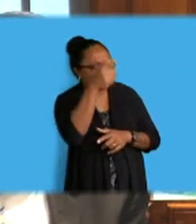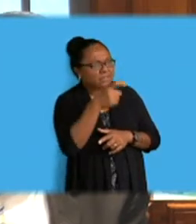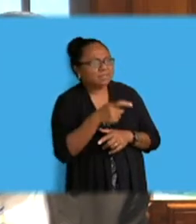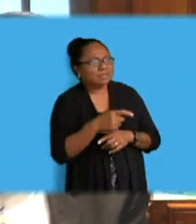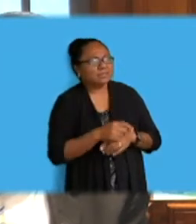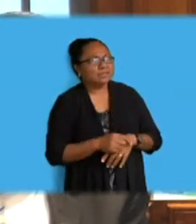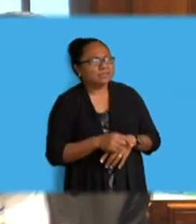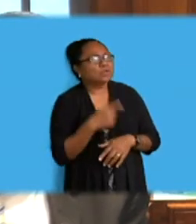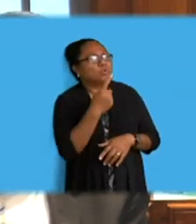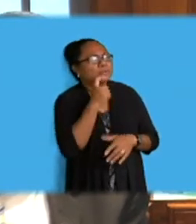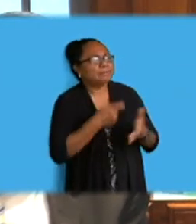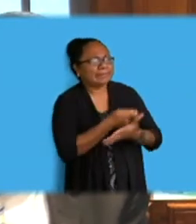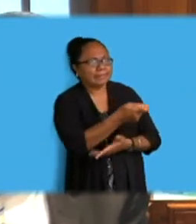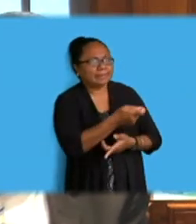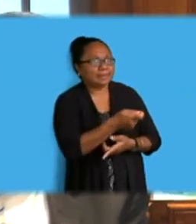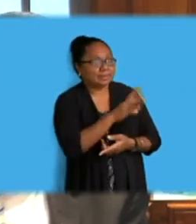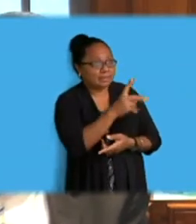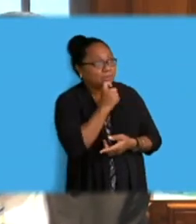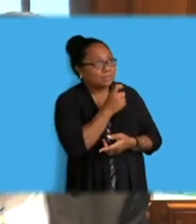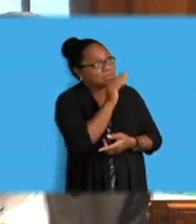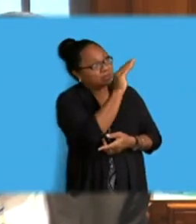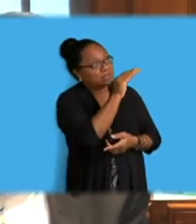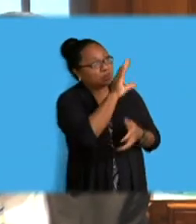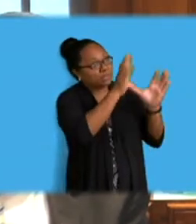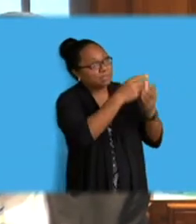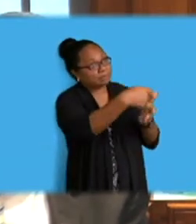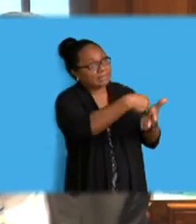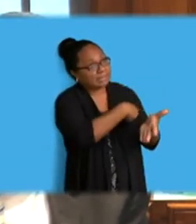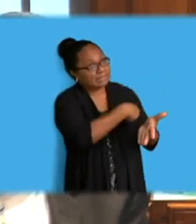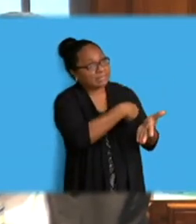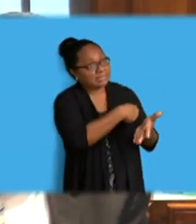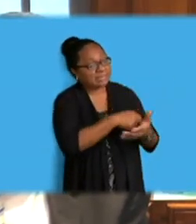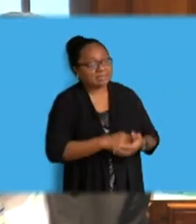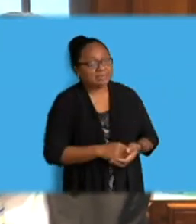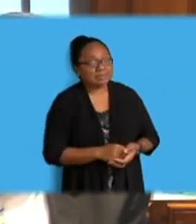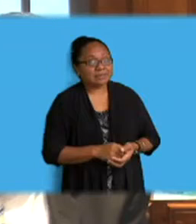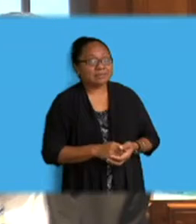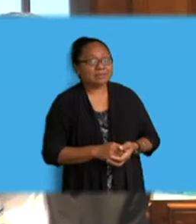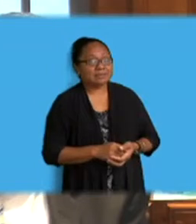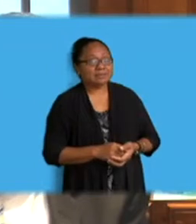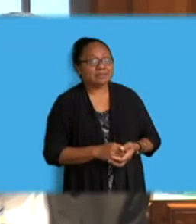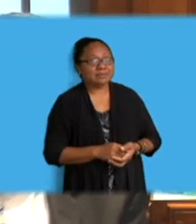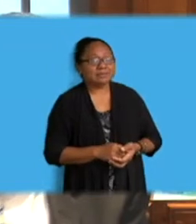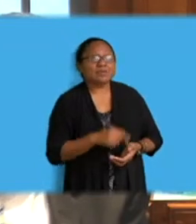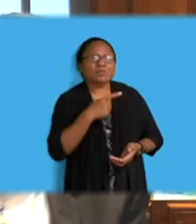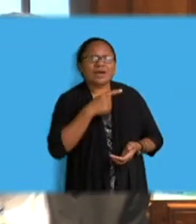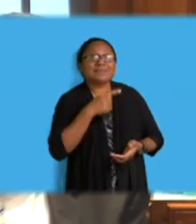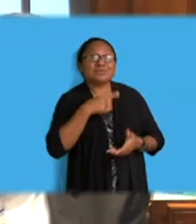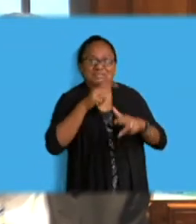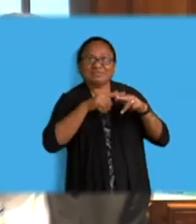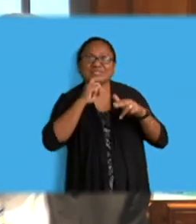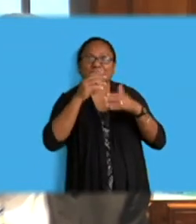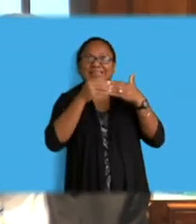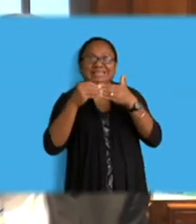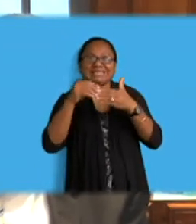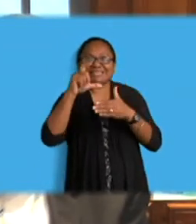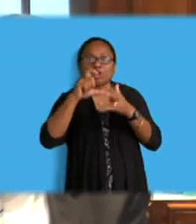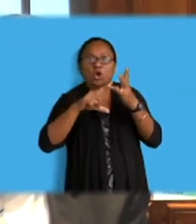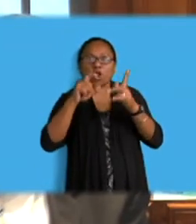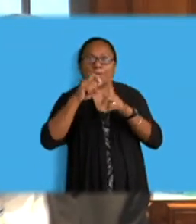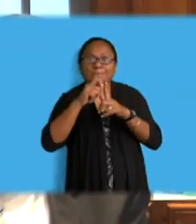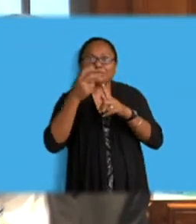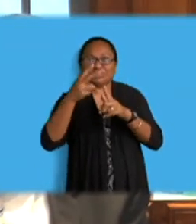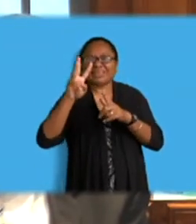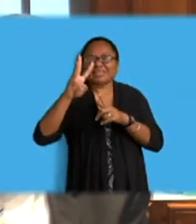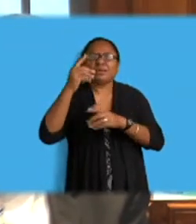this shortfall. Are they going to choke the world or Fiji for that, given Fiji's presidency of COP23? The cost